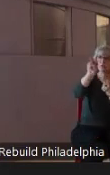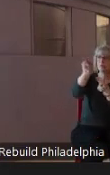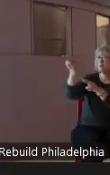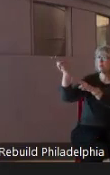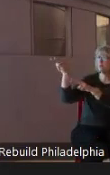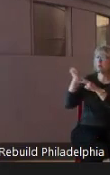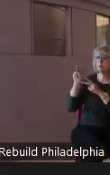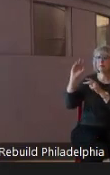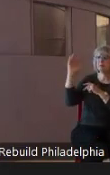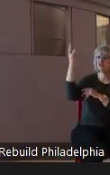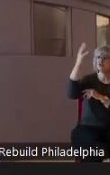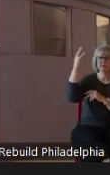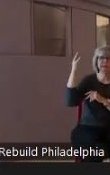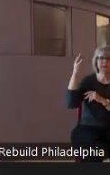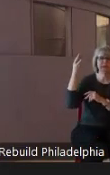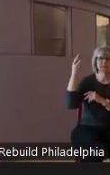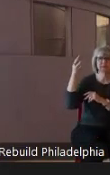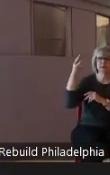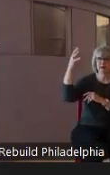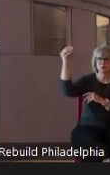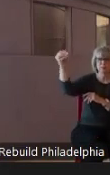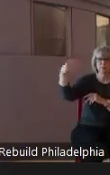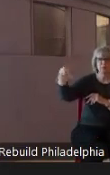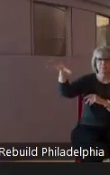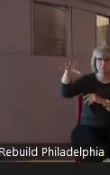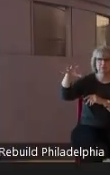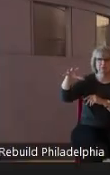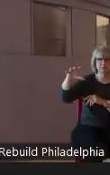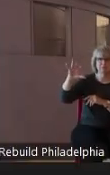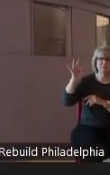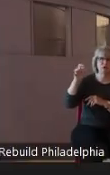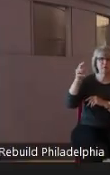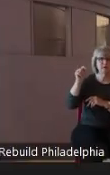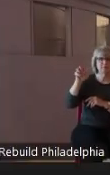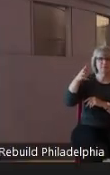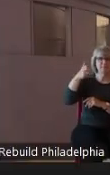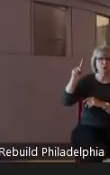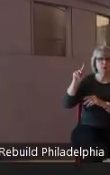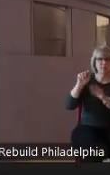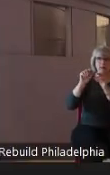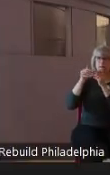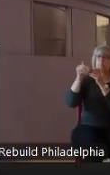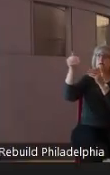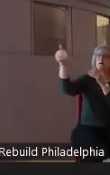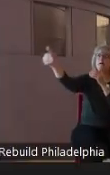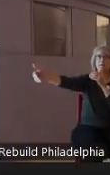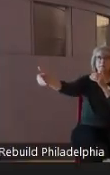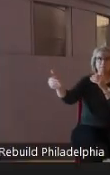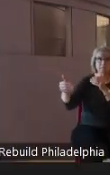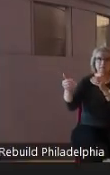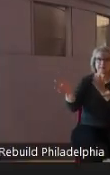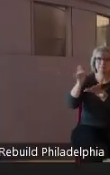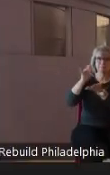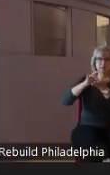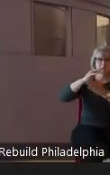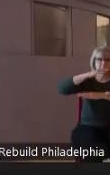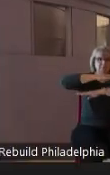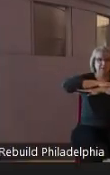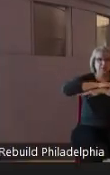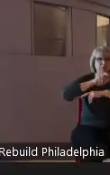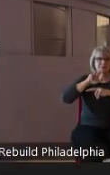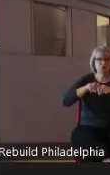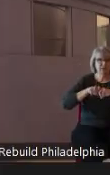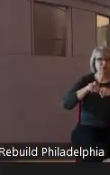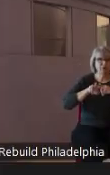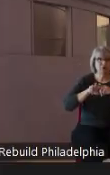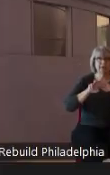of many of the trees outside and Fairmont Park beyond. There will be tables and chairs in the middle of the room and